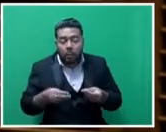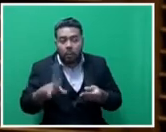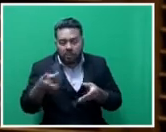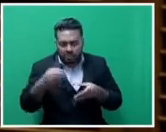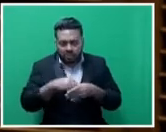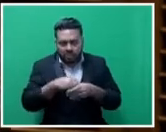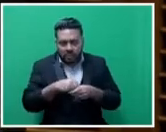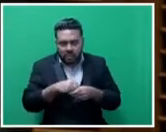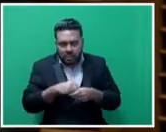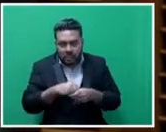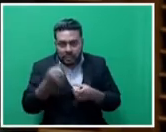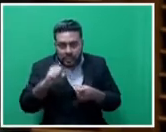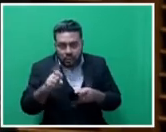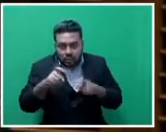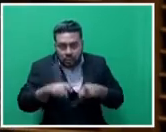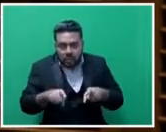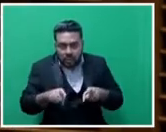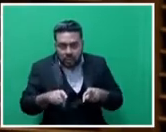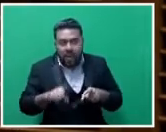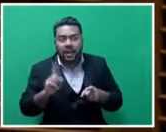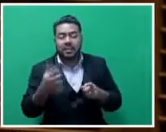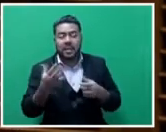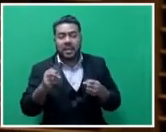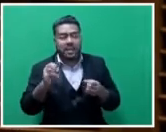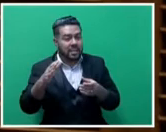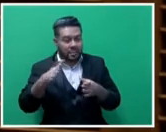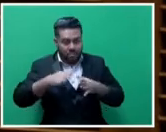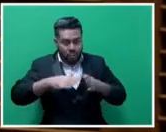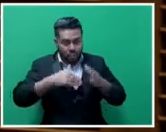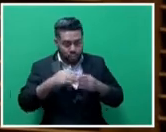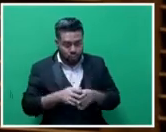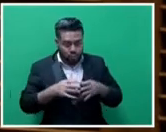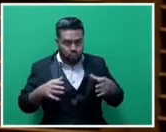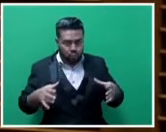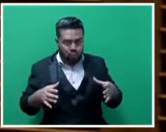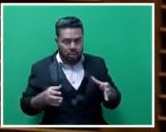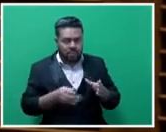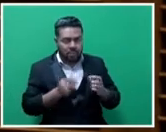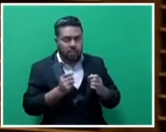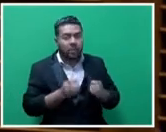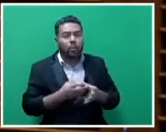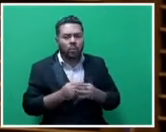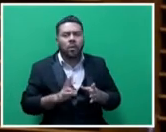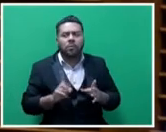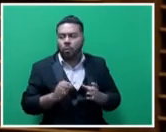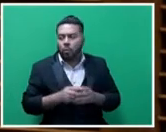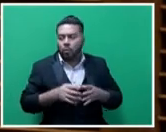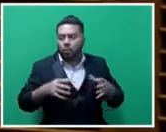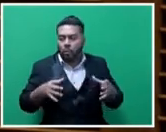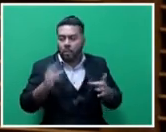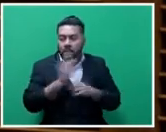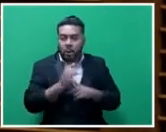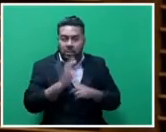still remains. Now, as the sector grows, Honourable Speaker, sir, with it grows the